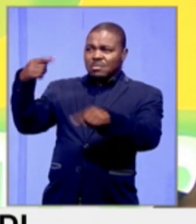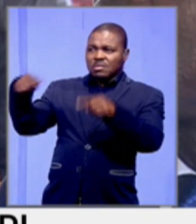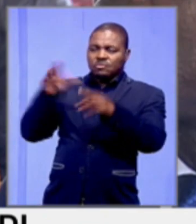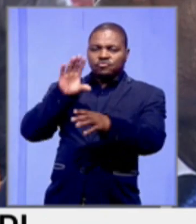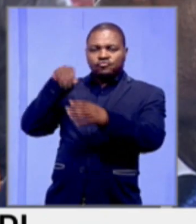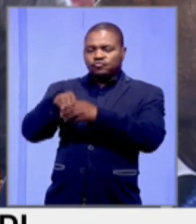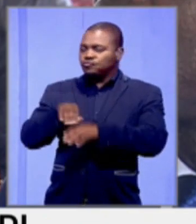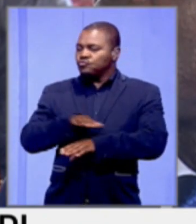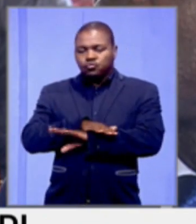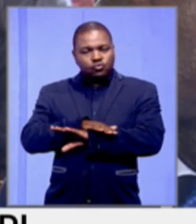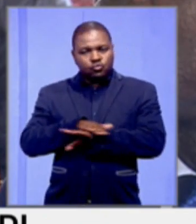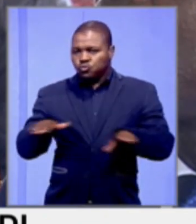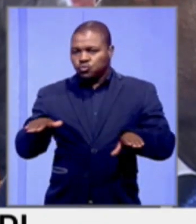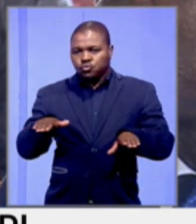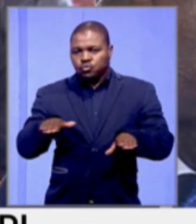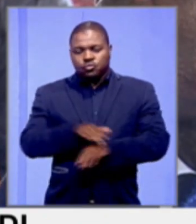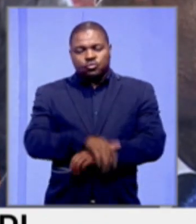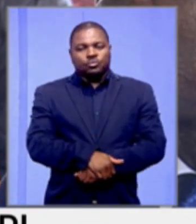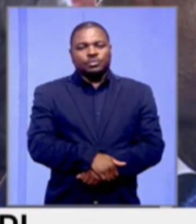powers.